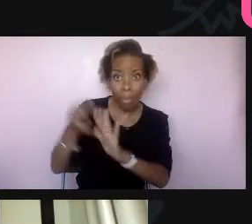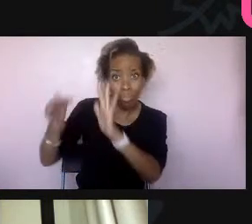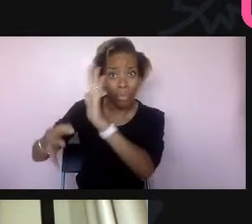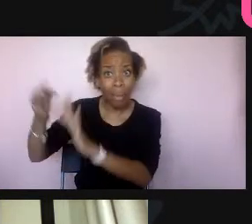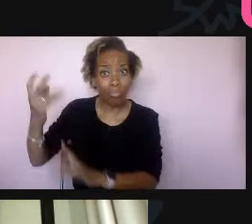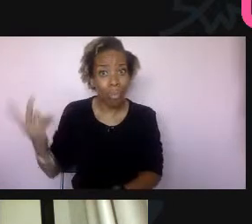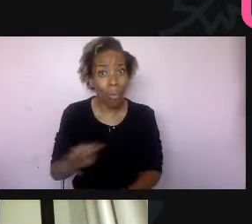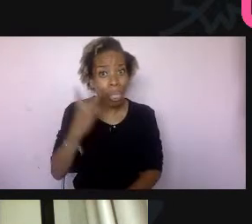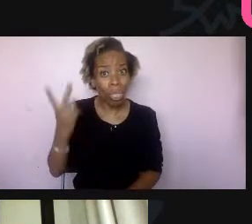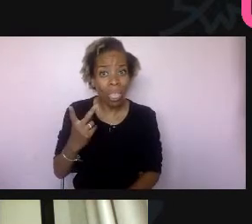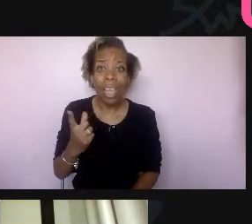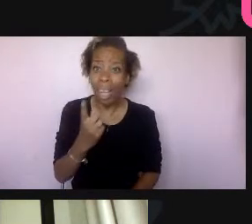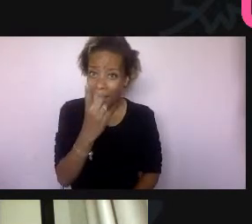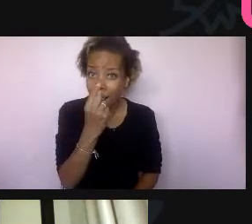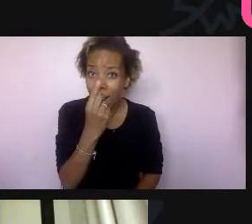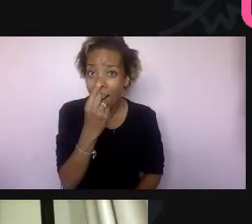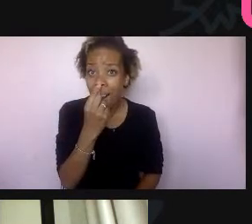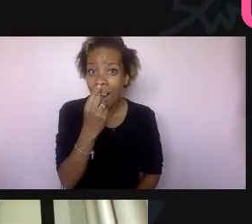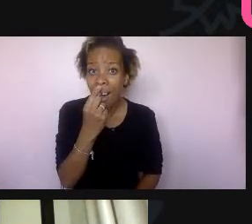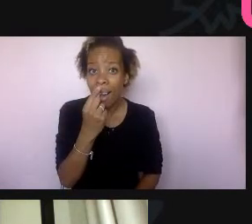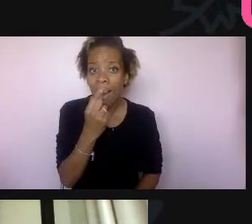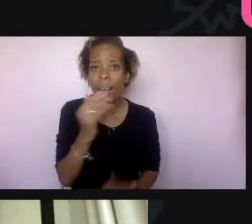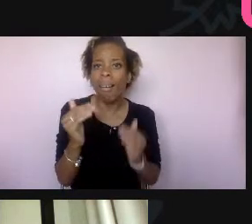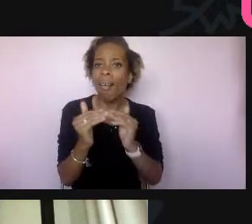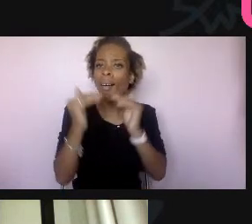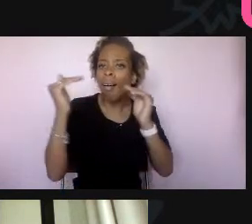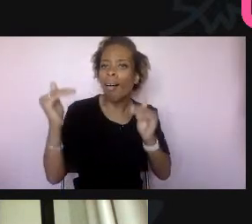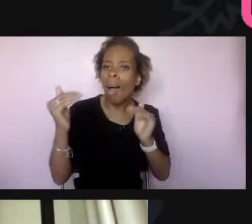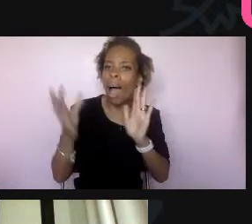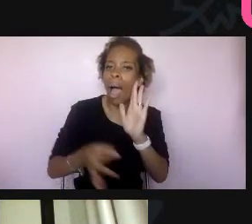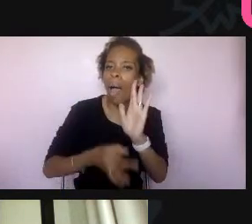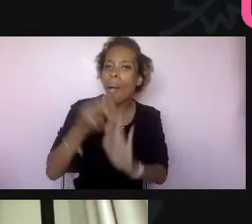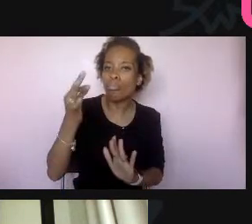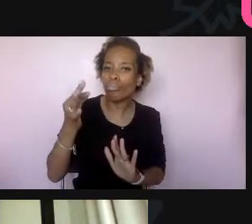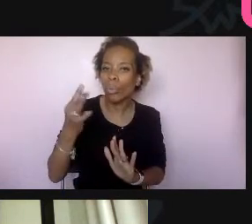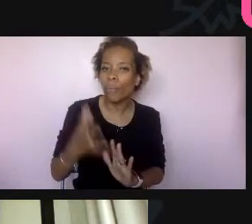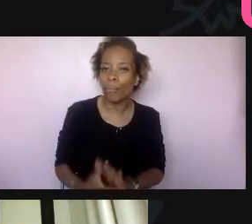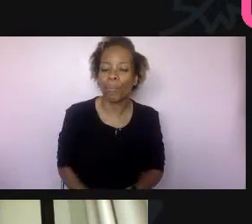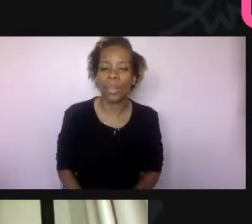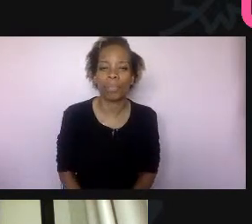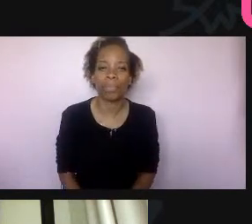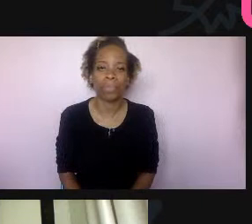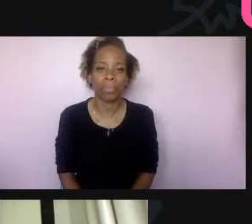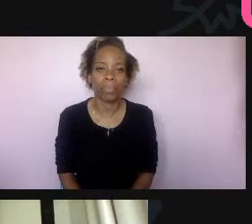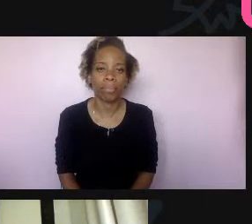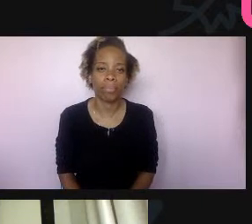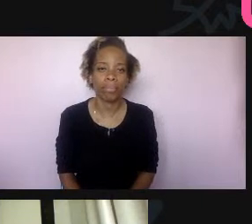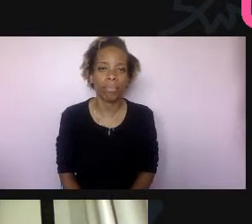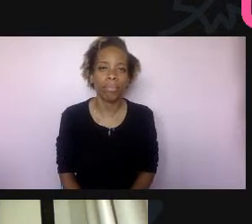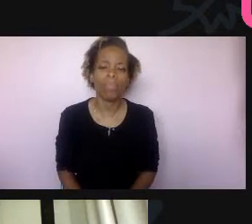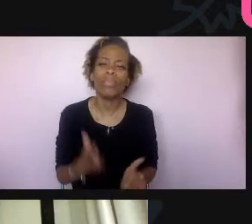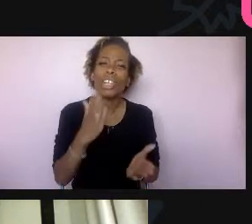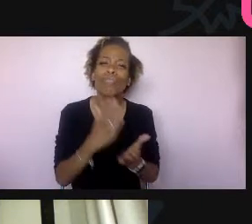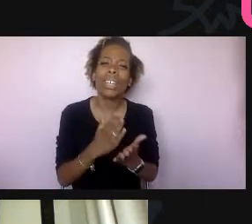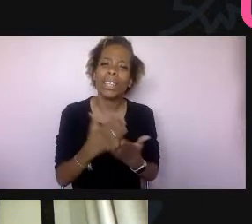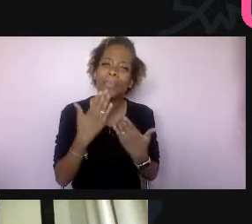we can use that as a more sort of carrot-y type approach as well. So those are really